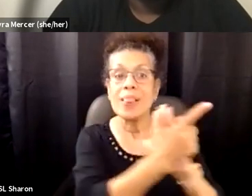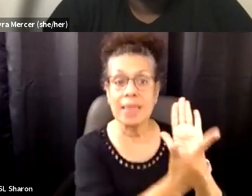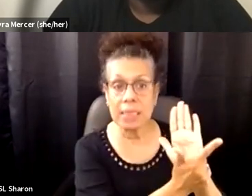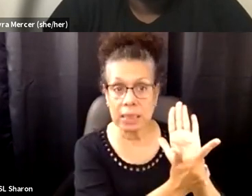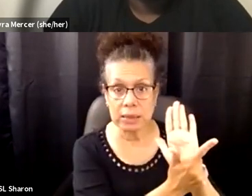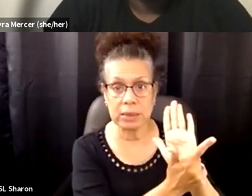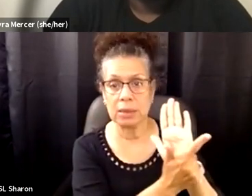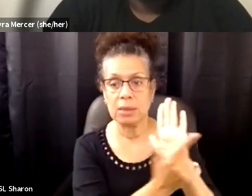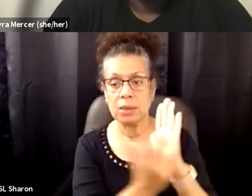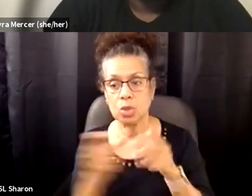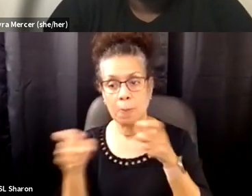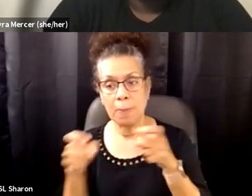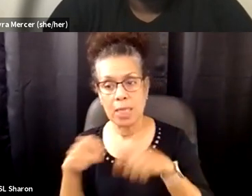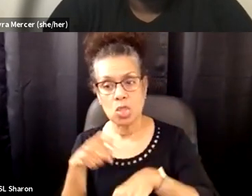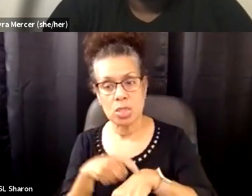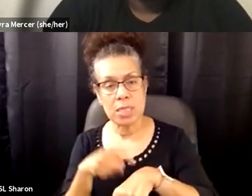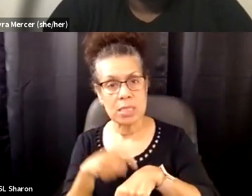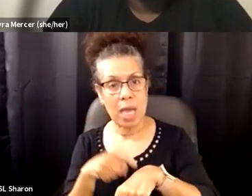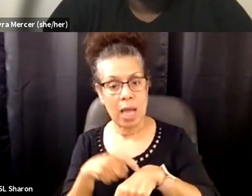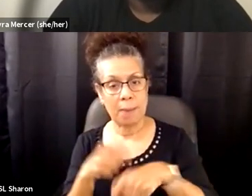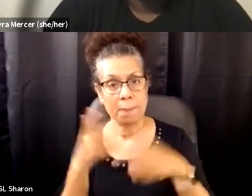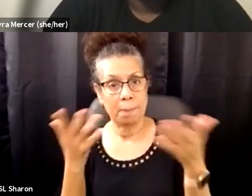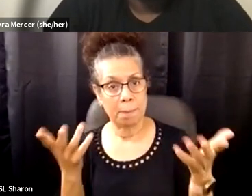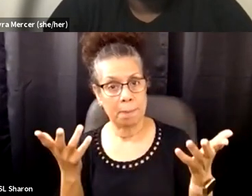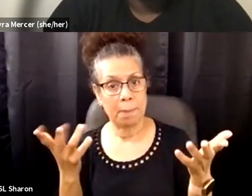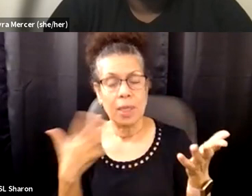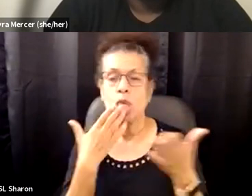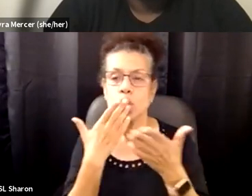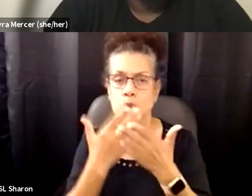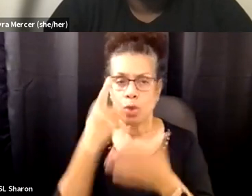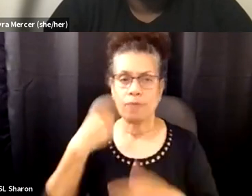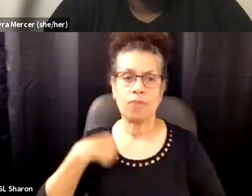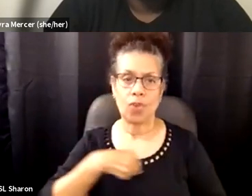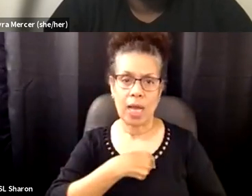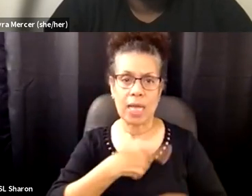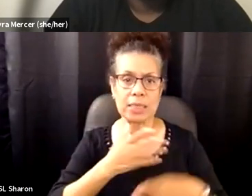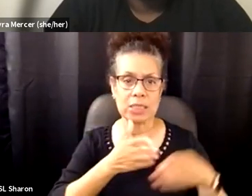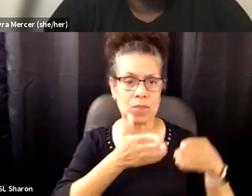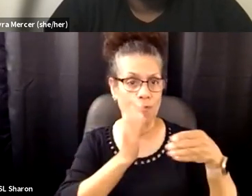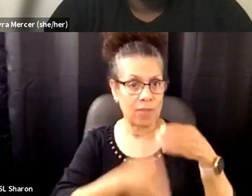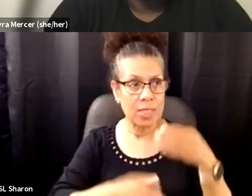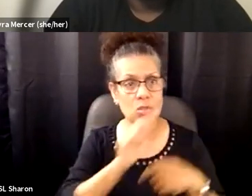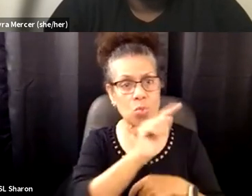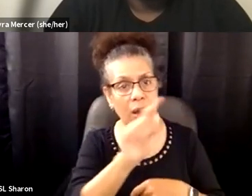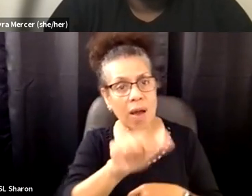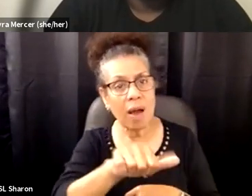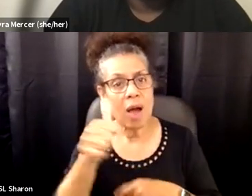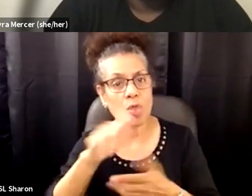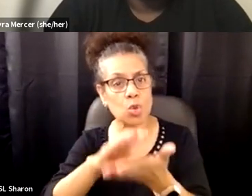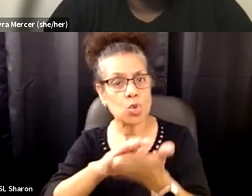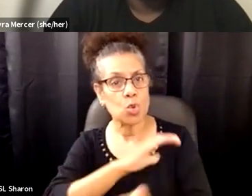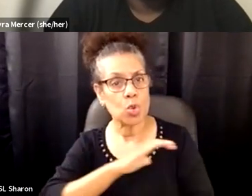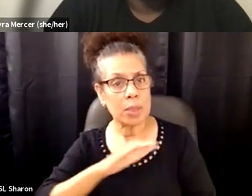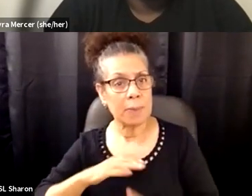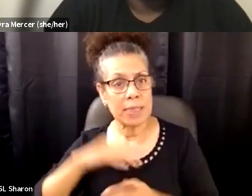amount of time that is allowed for public comment but it'll be good for us to be able to understand what other school committees in the